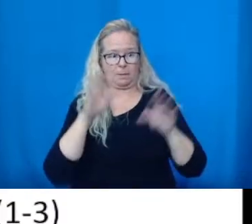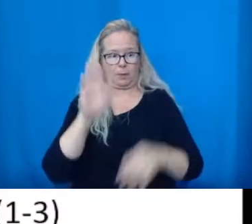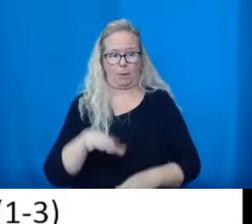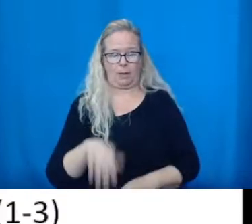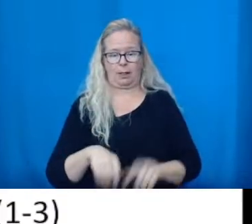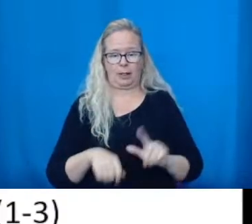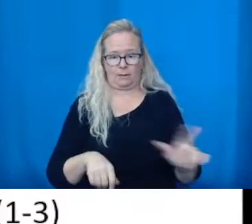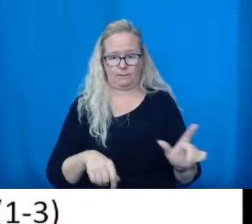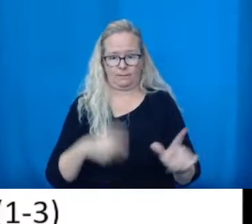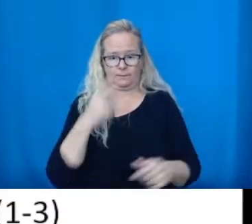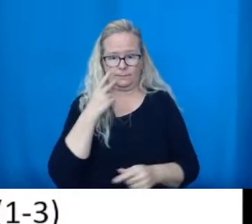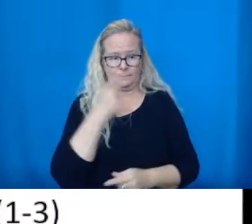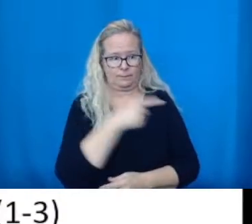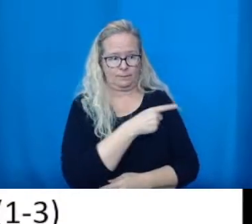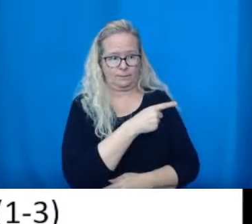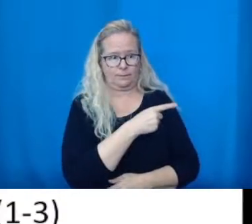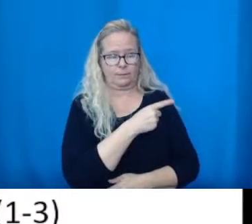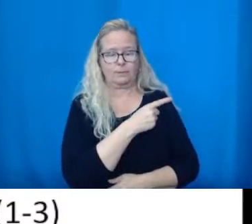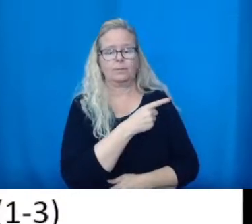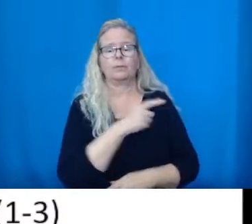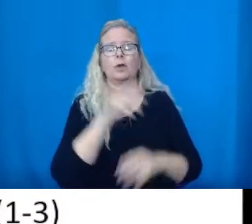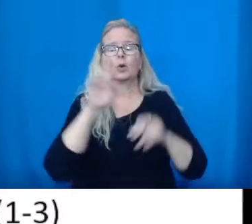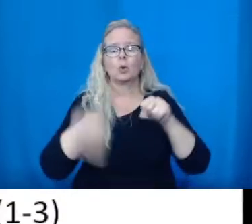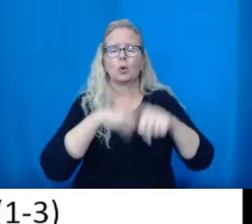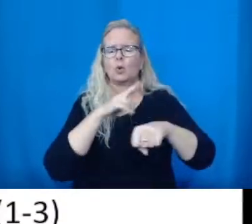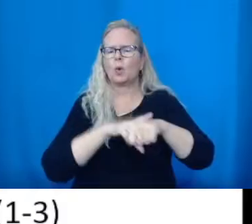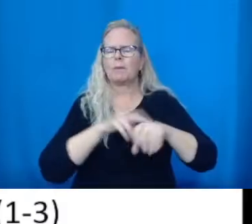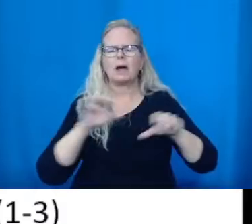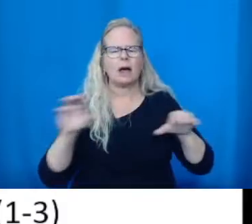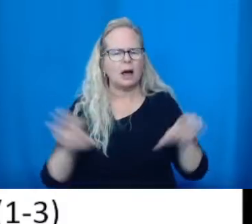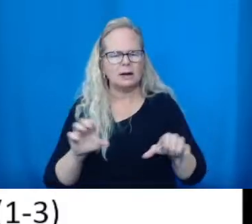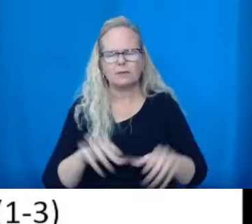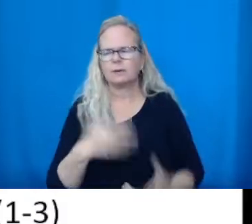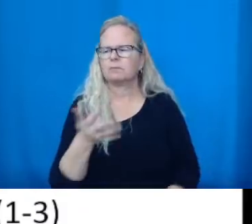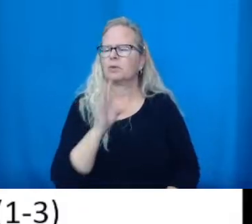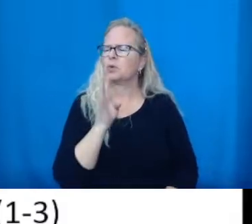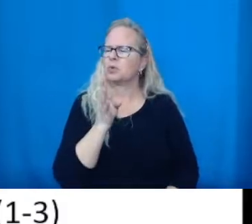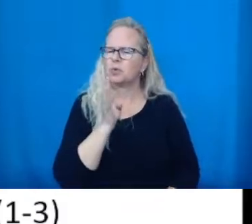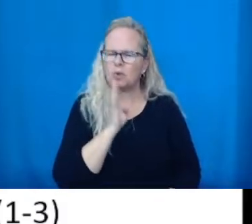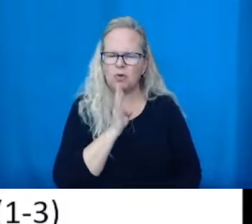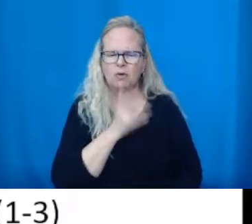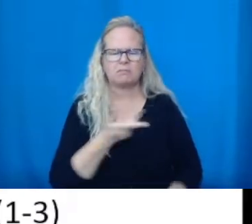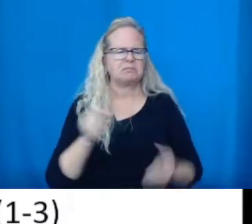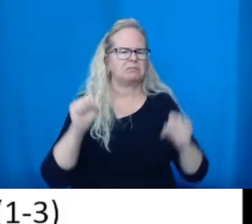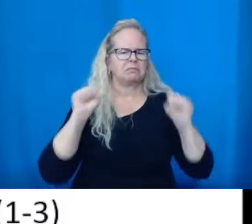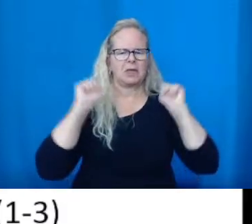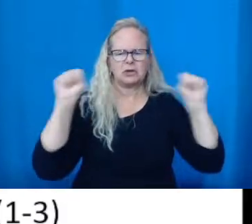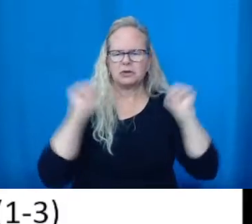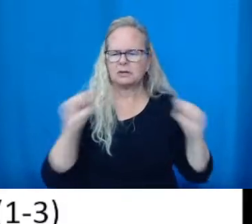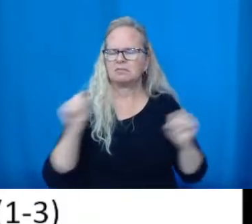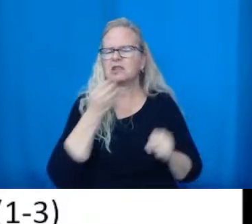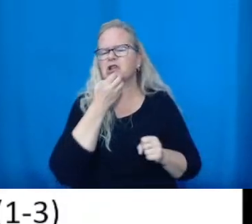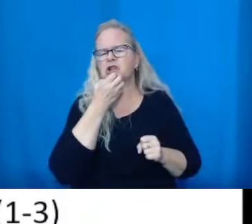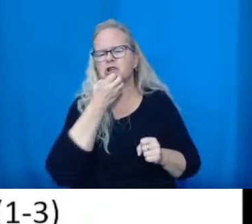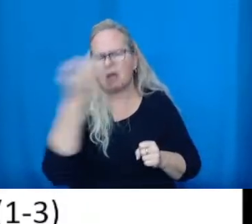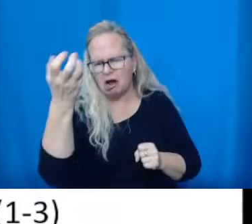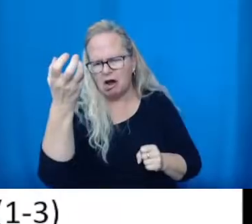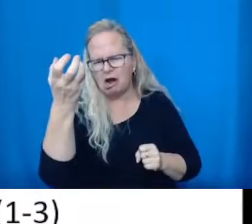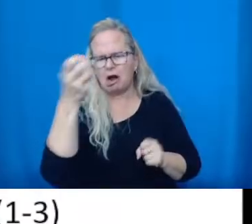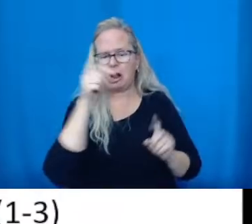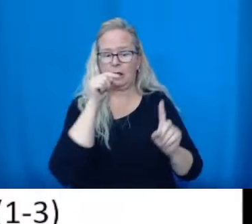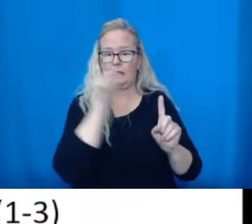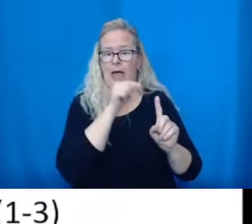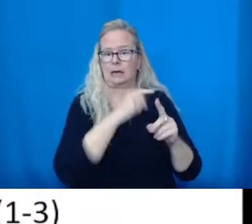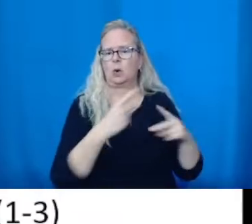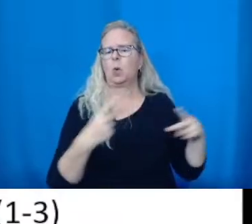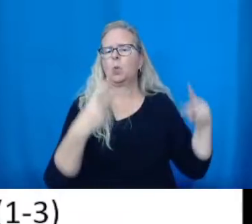producing far more aerosol than during some of the medical procedures that have been traditionally considered as aerosol generating. So what this